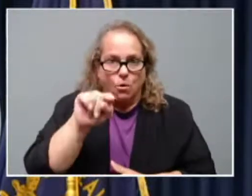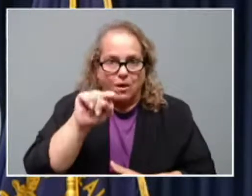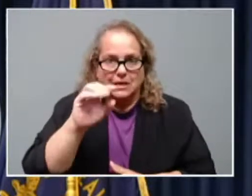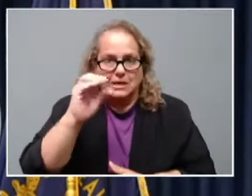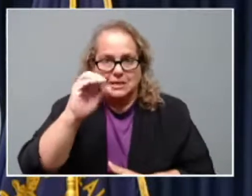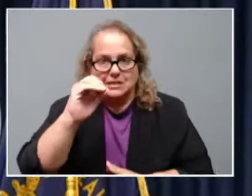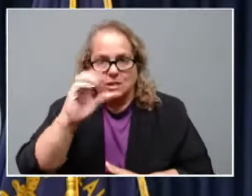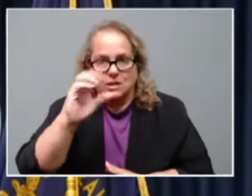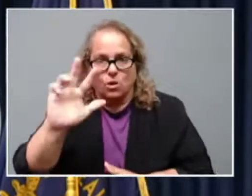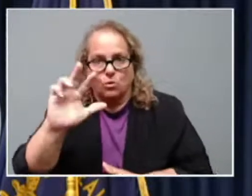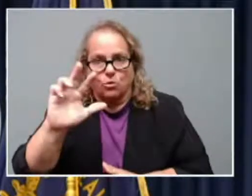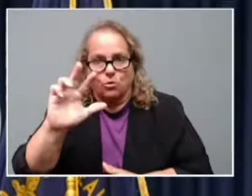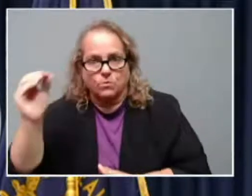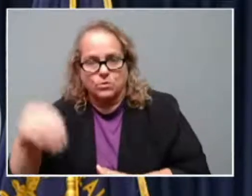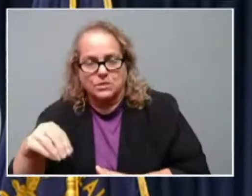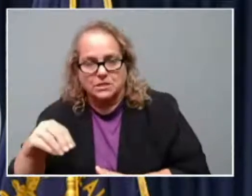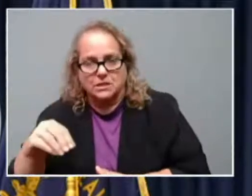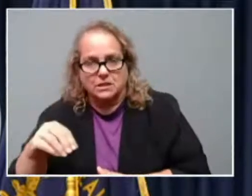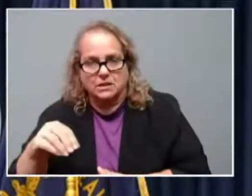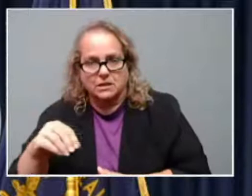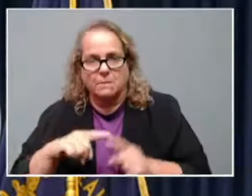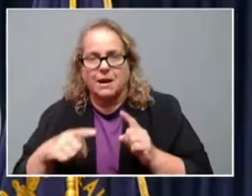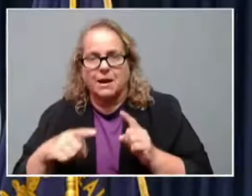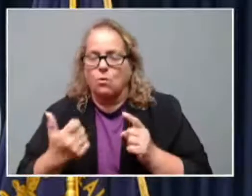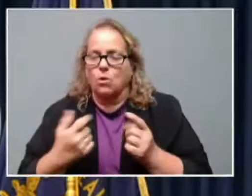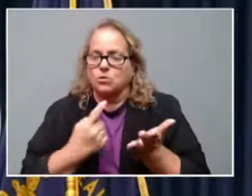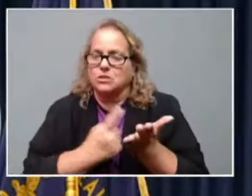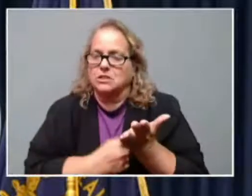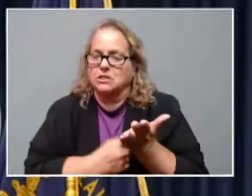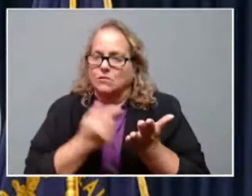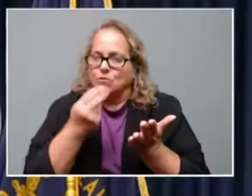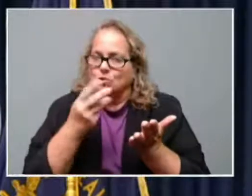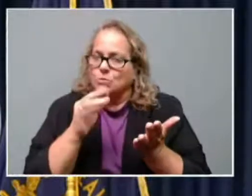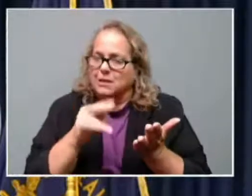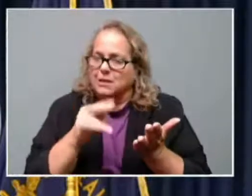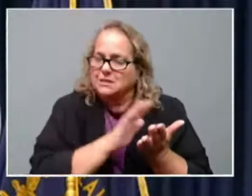But I'm going to talk in a minute just about a couple of things we need to watch.